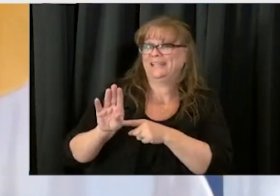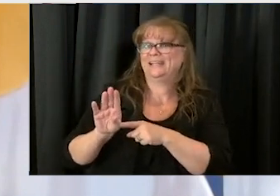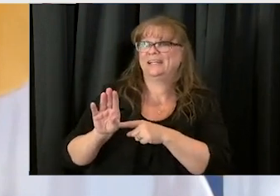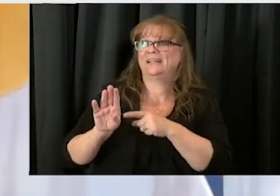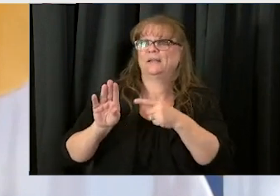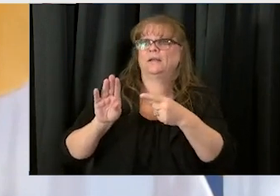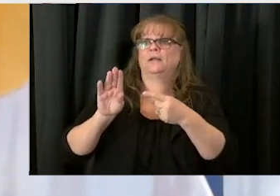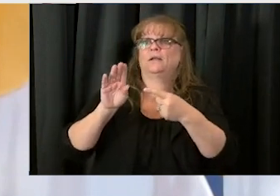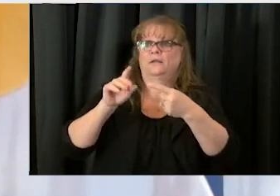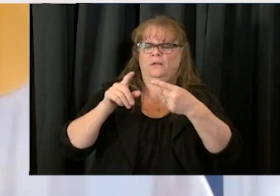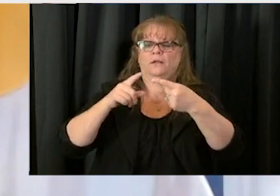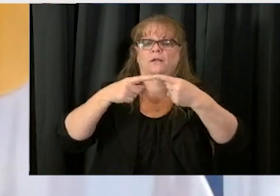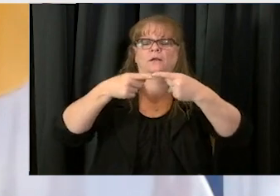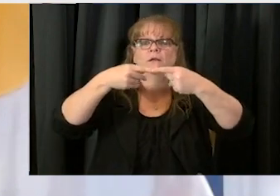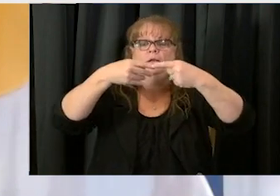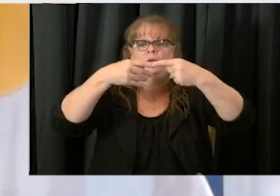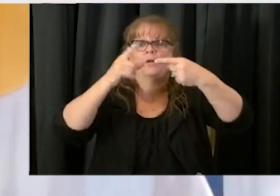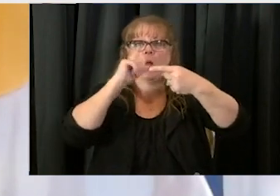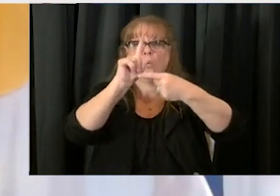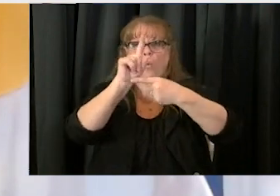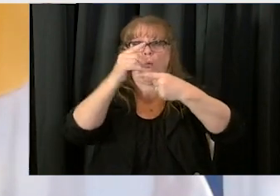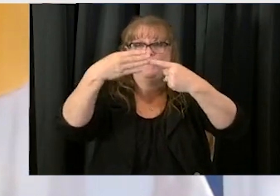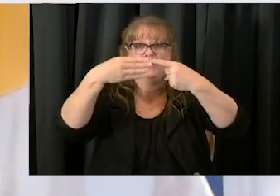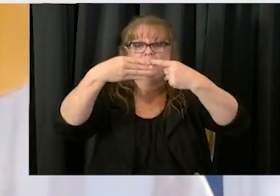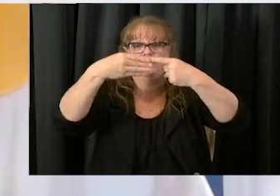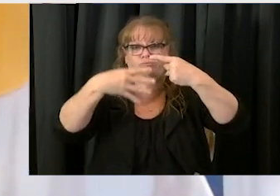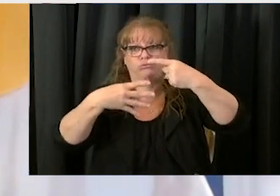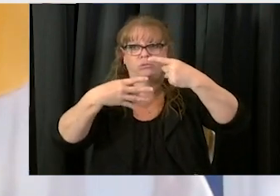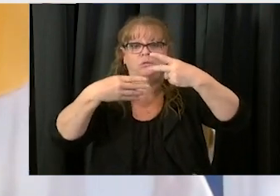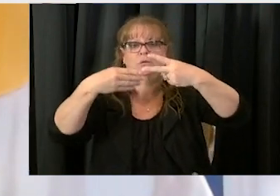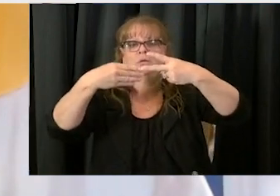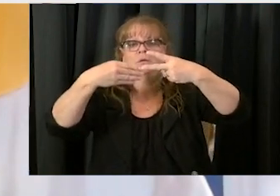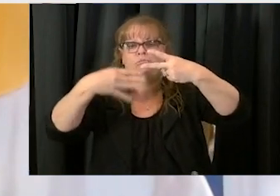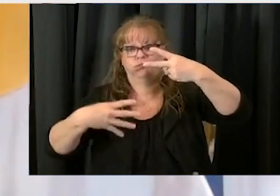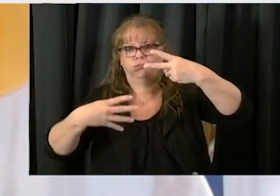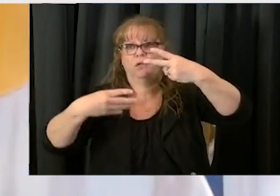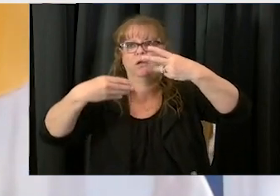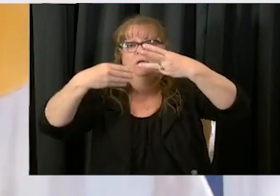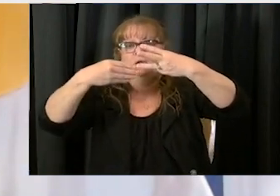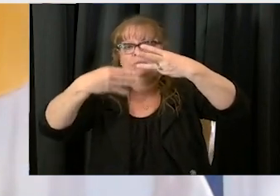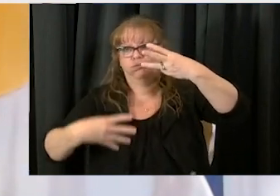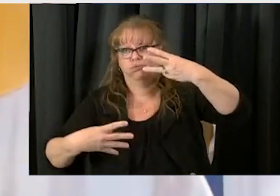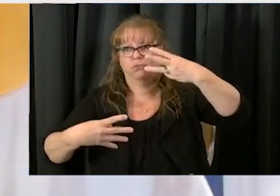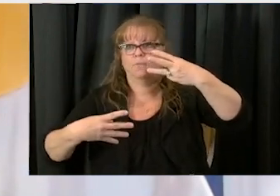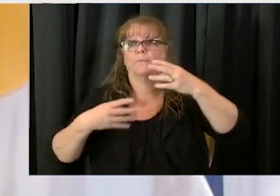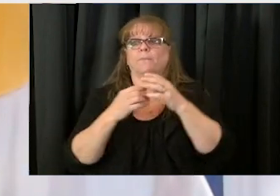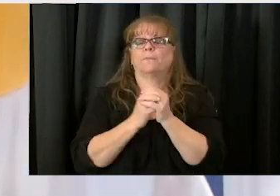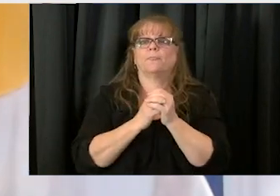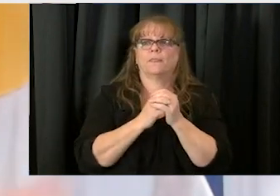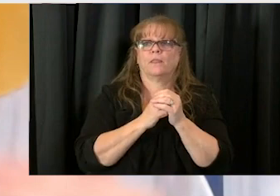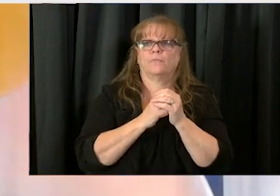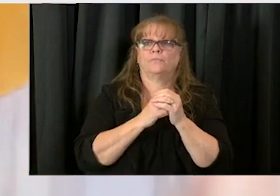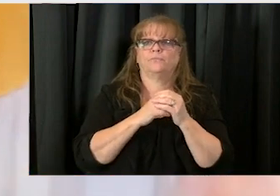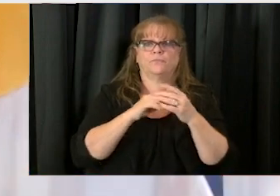vaccinated in the coming weeks. But that 100% of the supply going there, that is over. Now, I don't know the exact percent, but